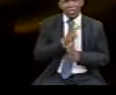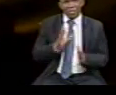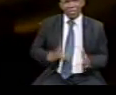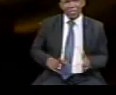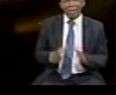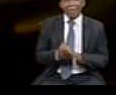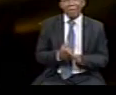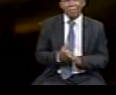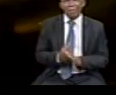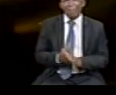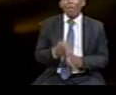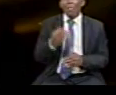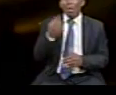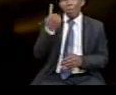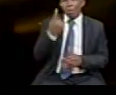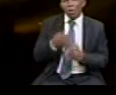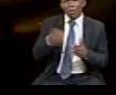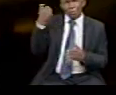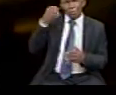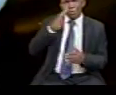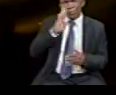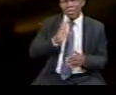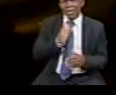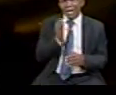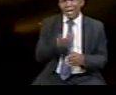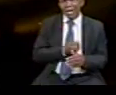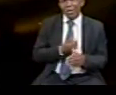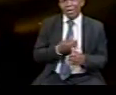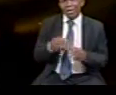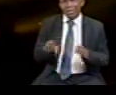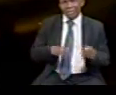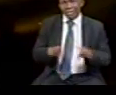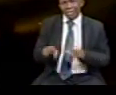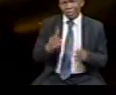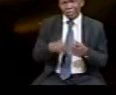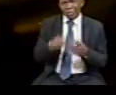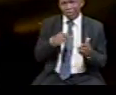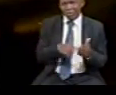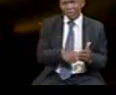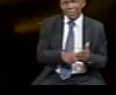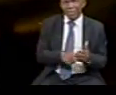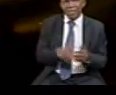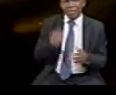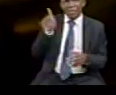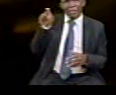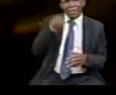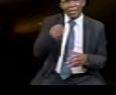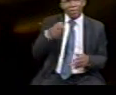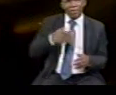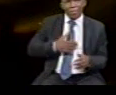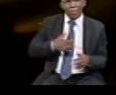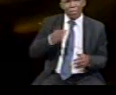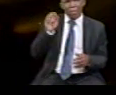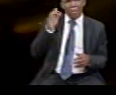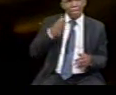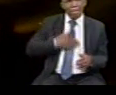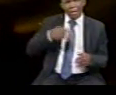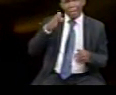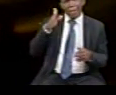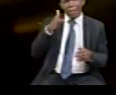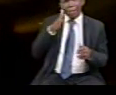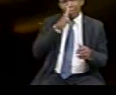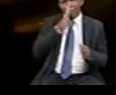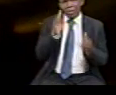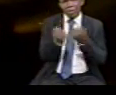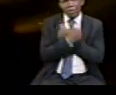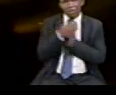we know? What should be our reaction to the knowledge that Christ is coming to take the church? He said, "Therefore, my beloved brethren, be ye steadfast,